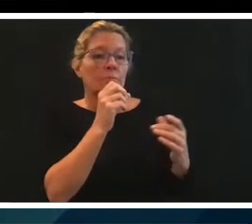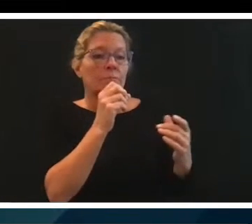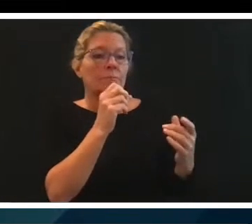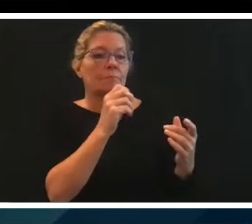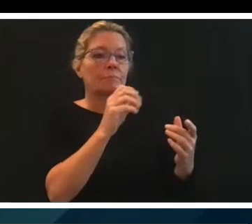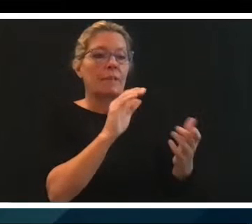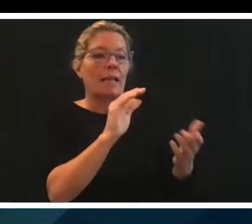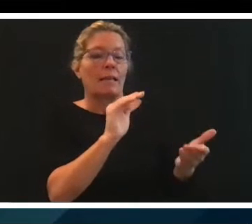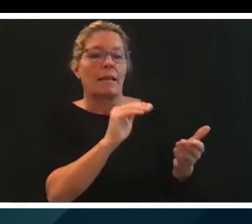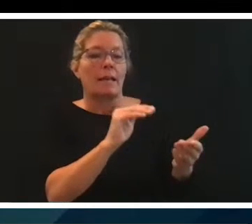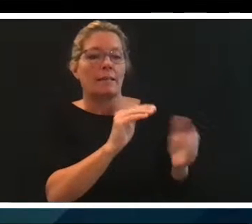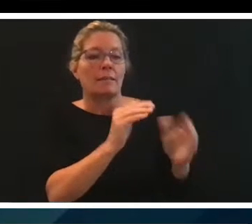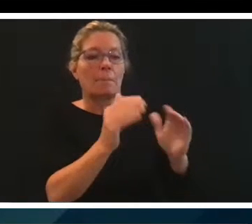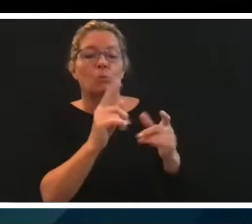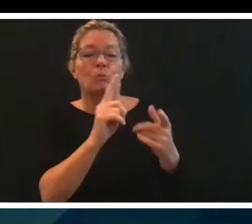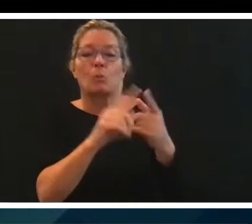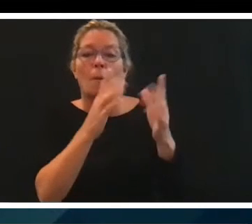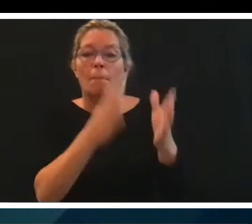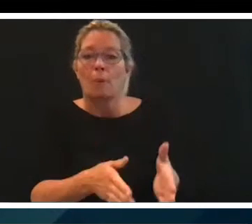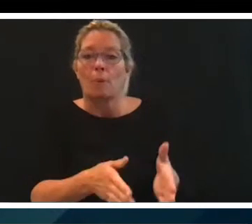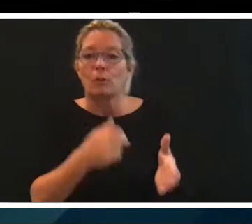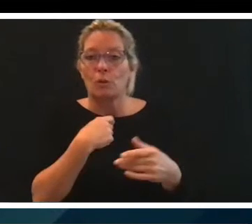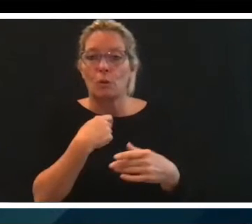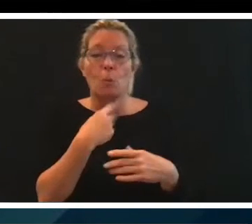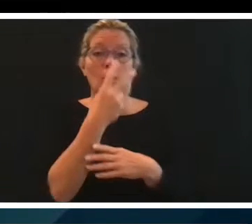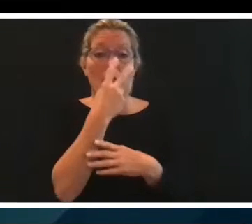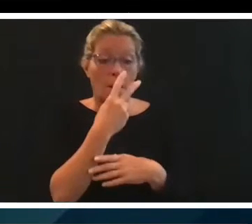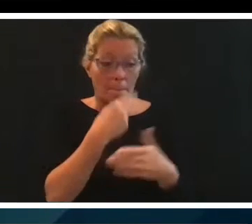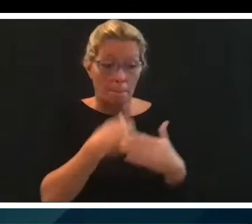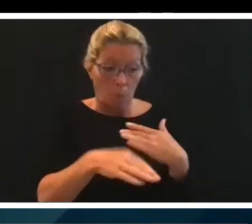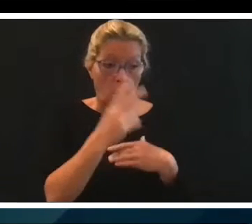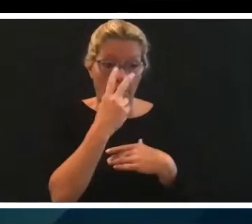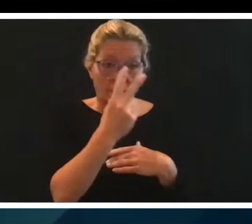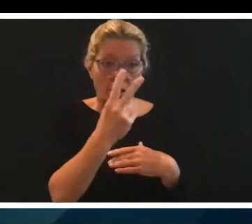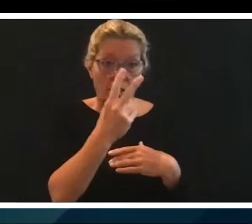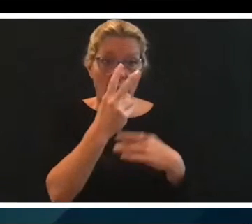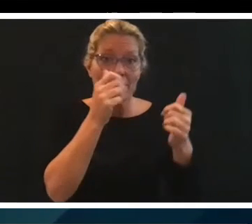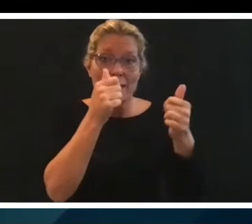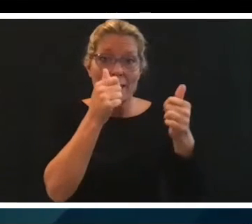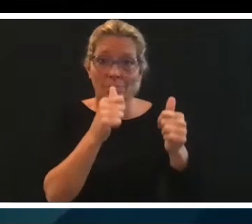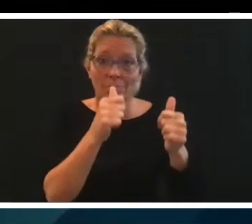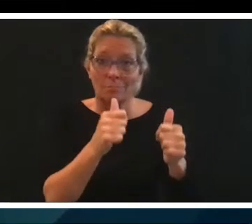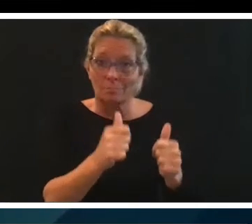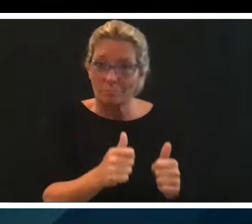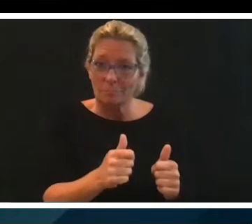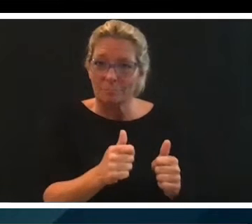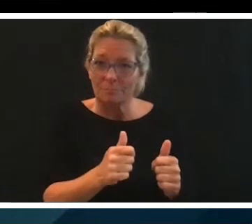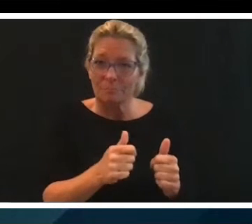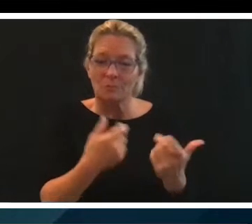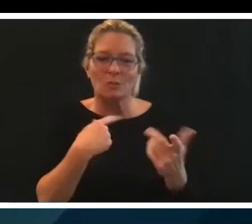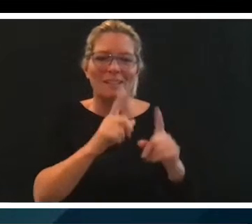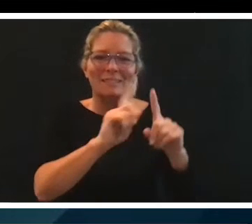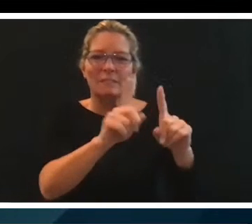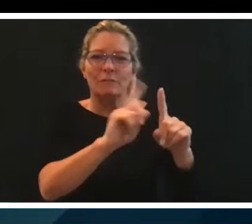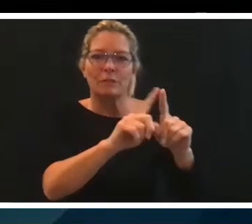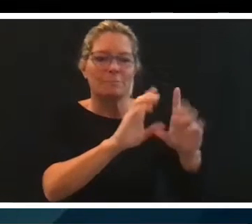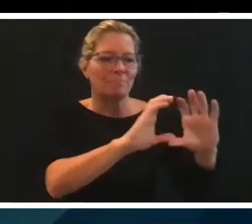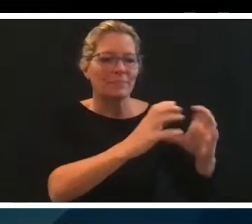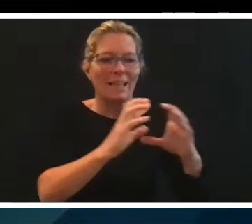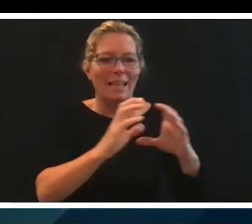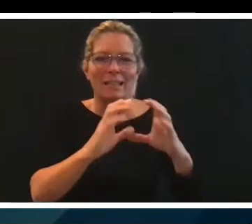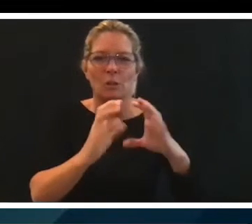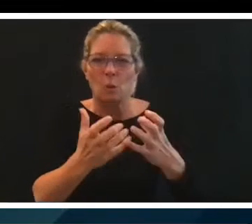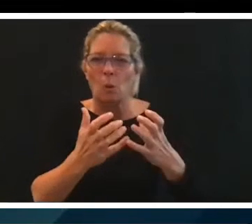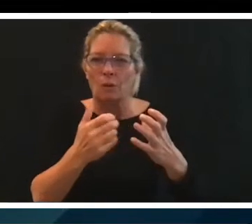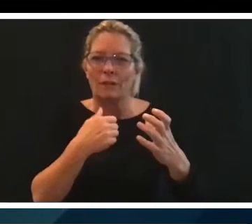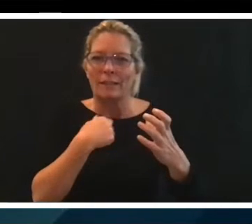vision, and how that kind of there's different, I guess you could say, kind of like subsets within the overarching category